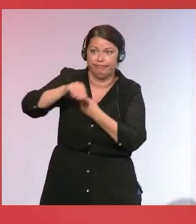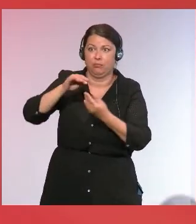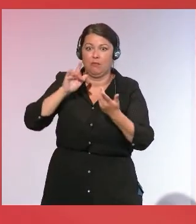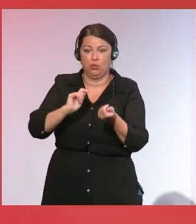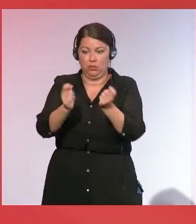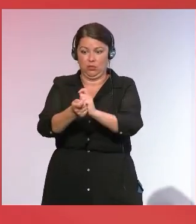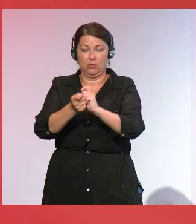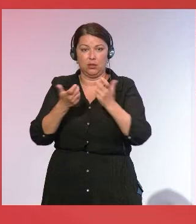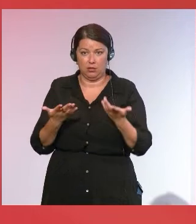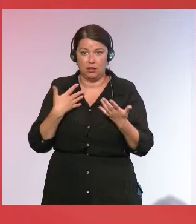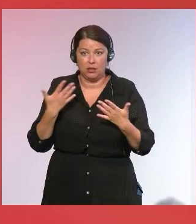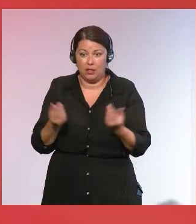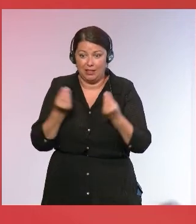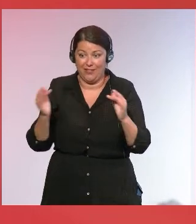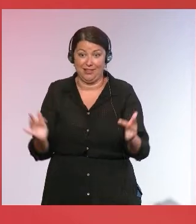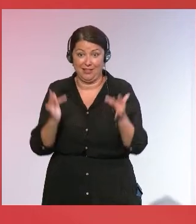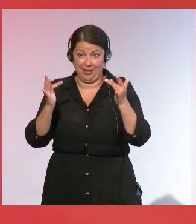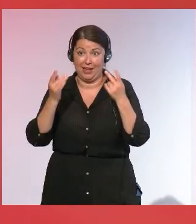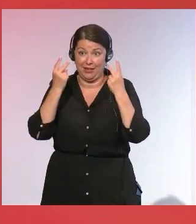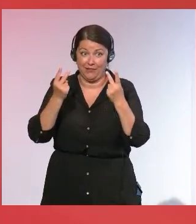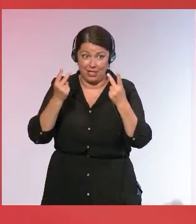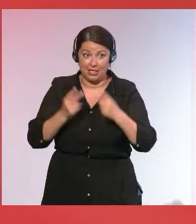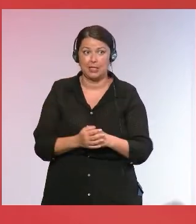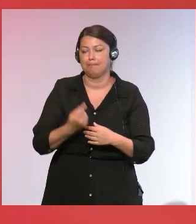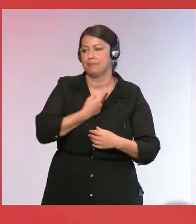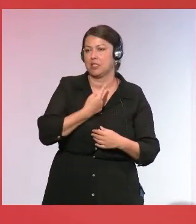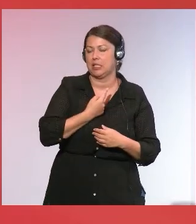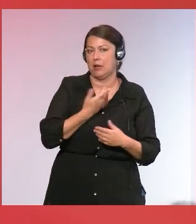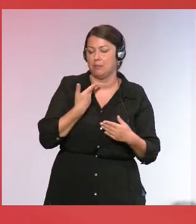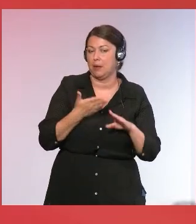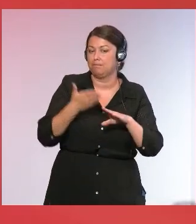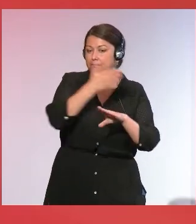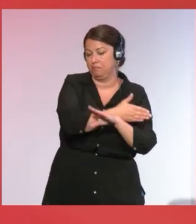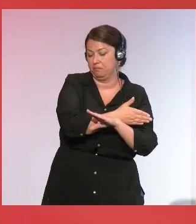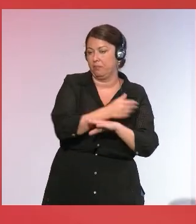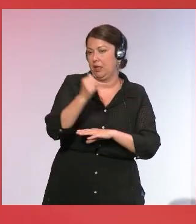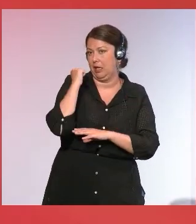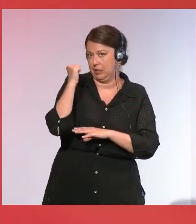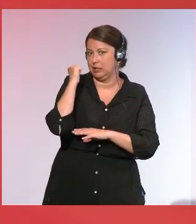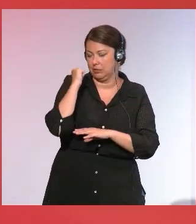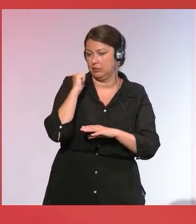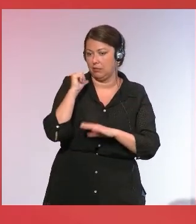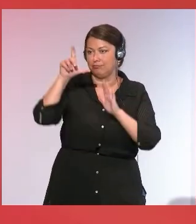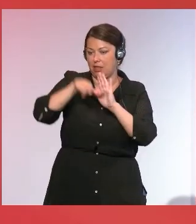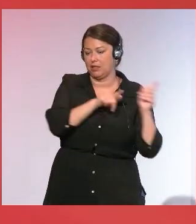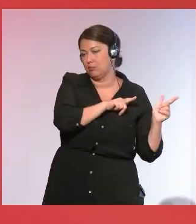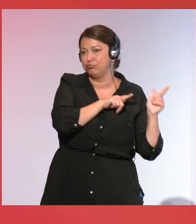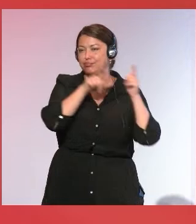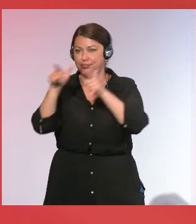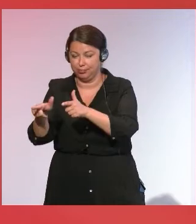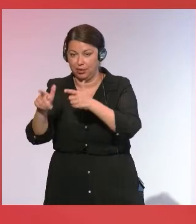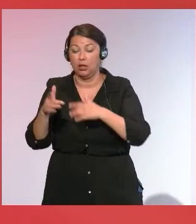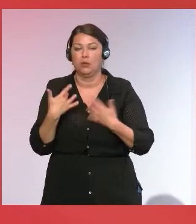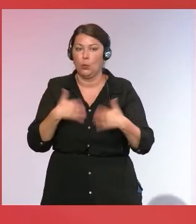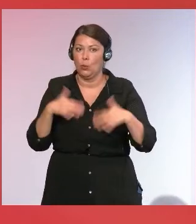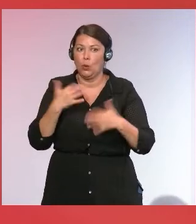Volksgarten, which was full of, and it was a boiling hot afternoon, and everybody was in the shade of the big trees and in this lovely park, and also